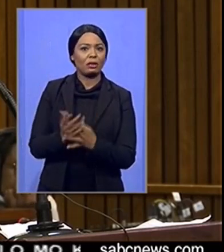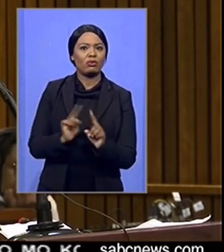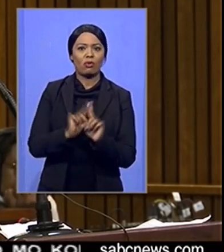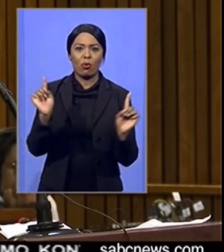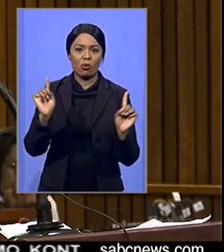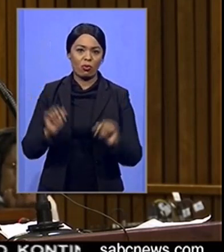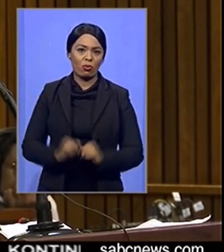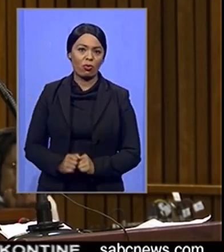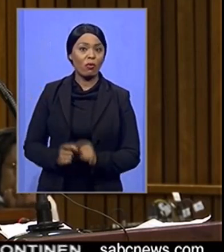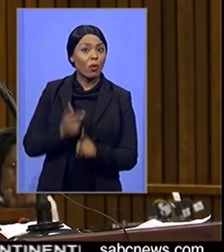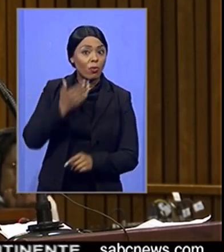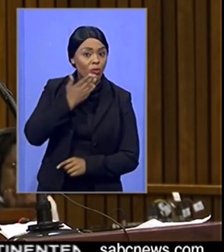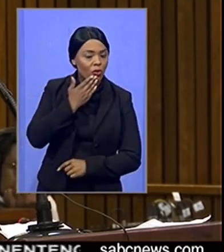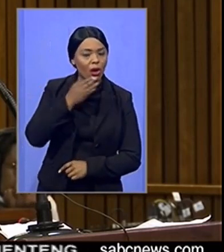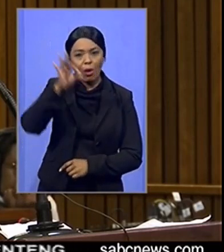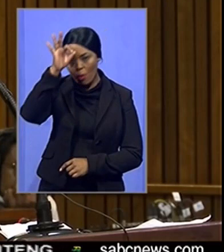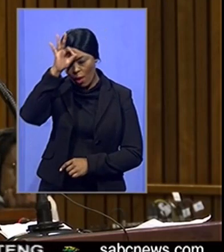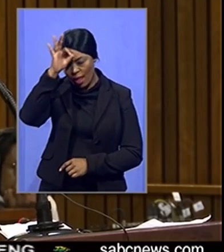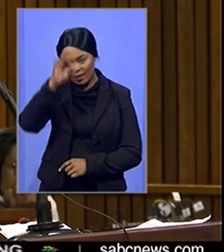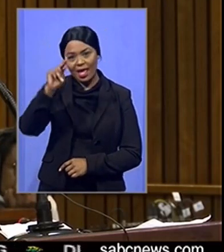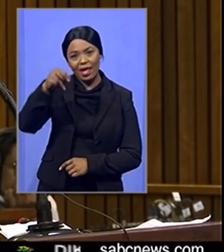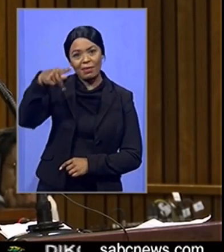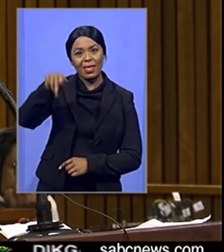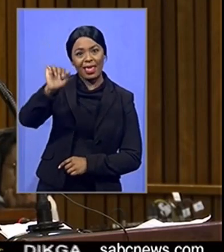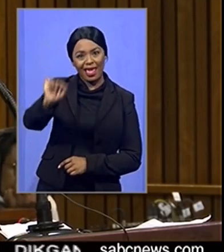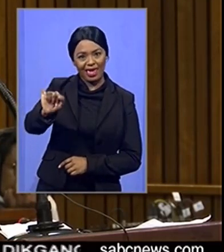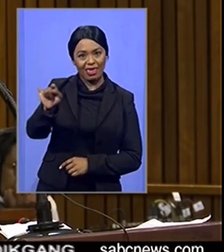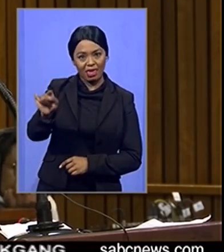From the police, from the NPA.